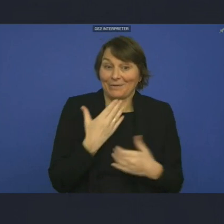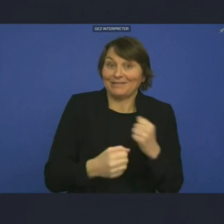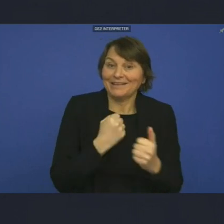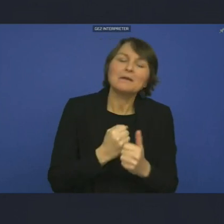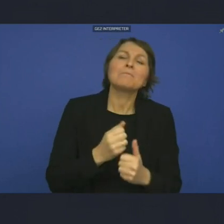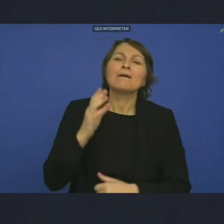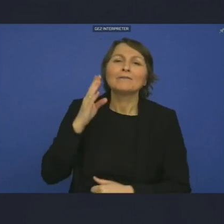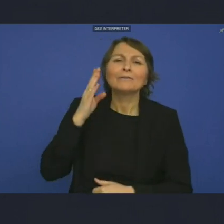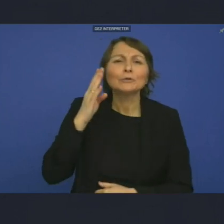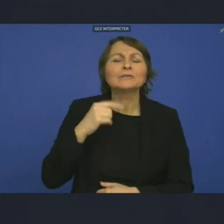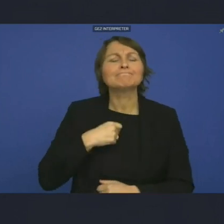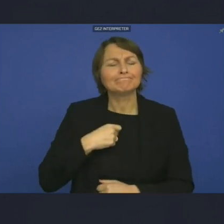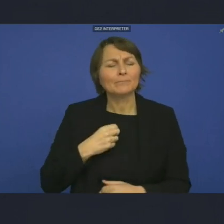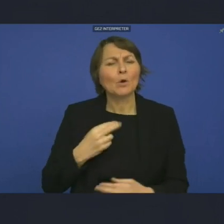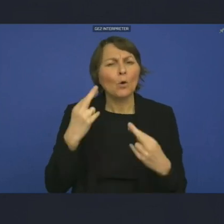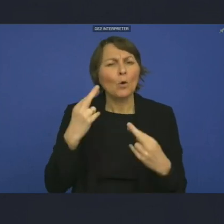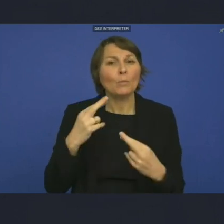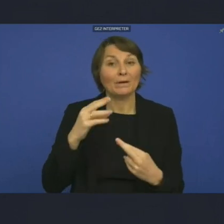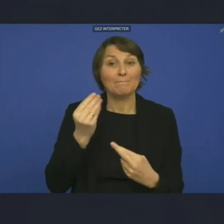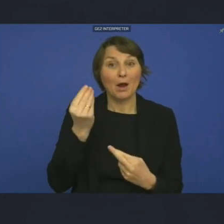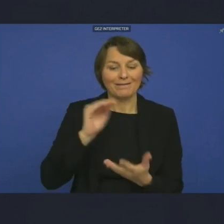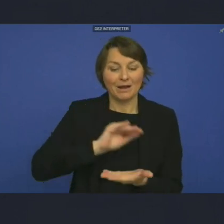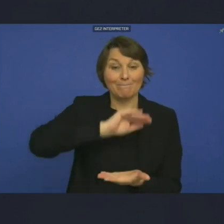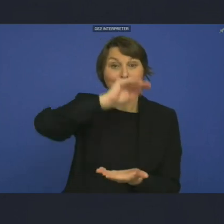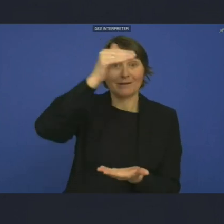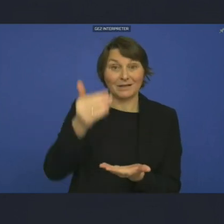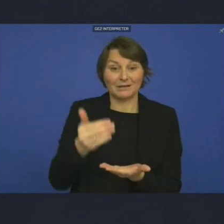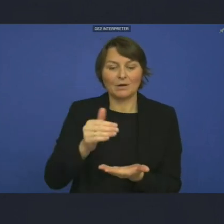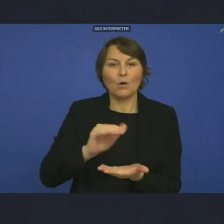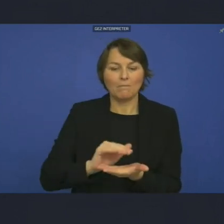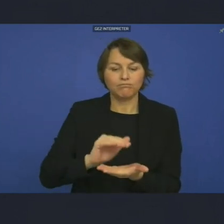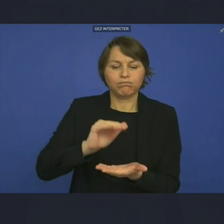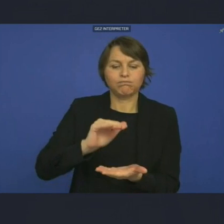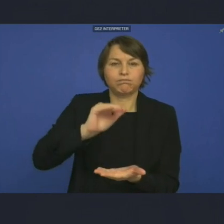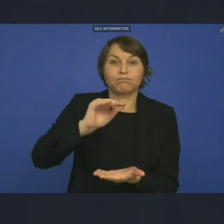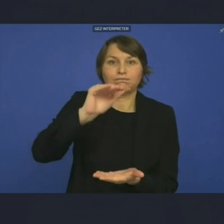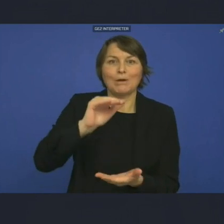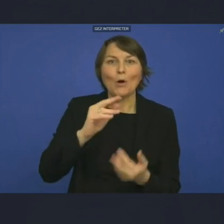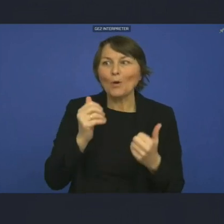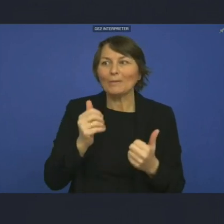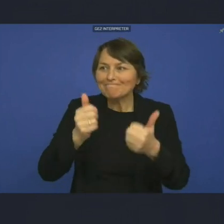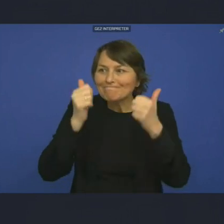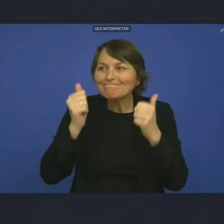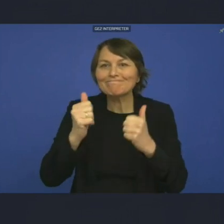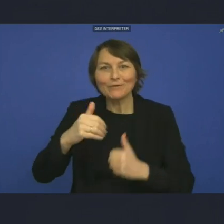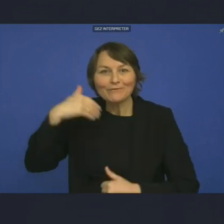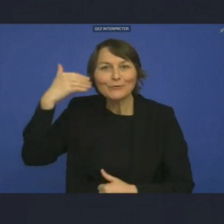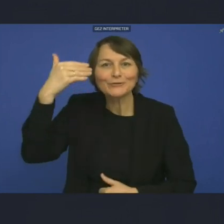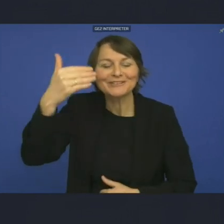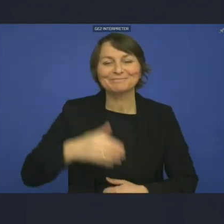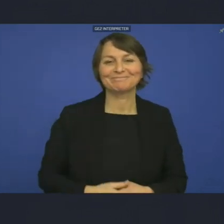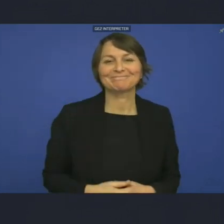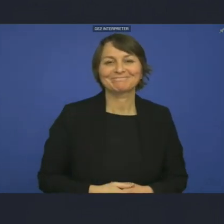budget and to try also to increase the success rates for the future. So I think tomorrow will be also a